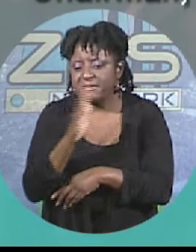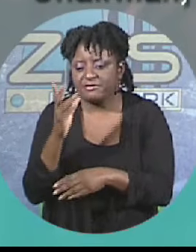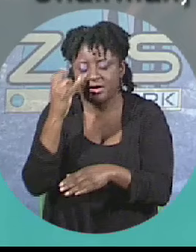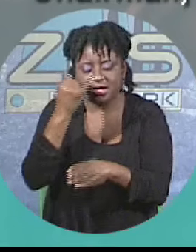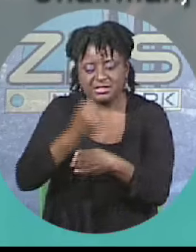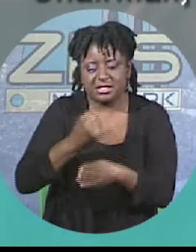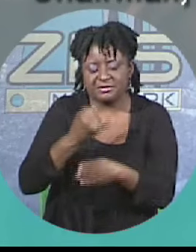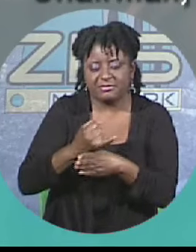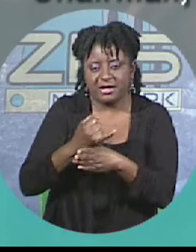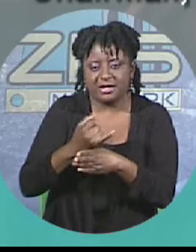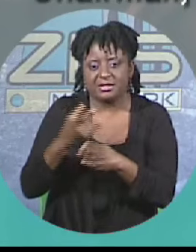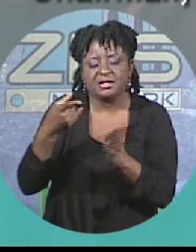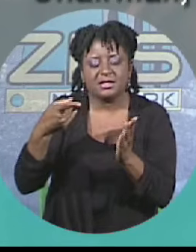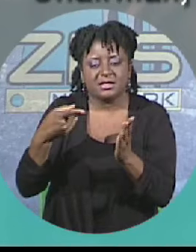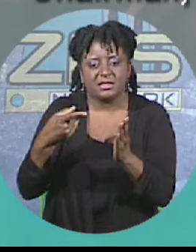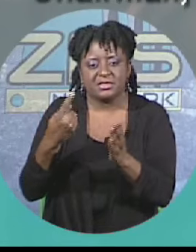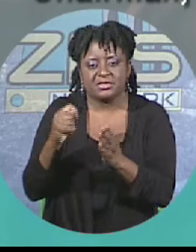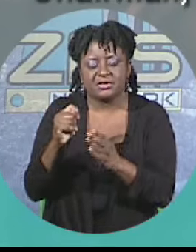Further, Mr. De Aguilar